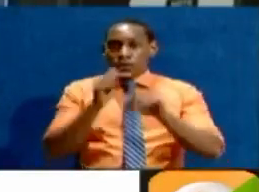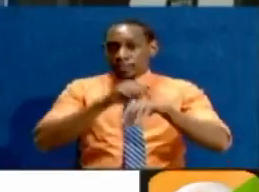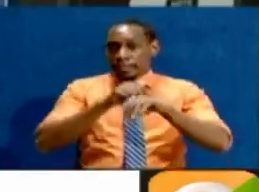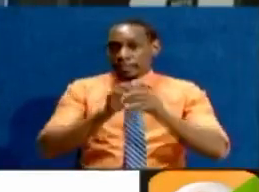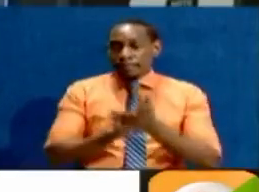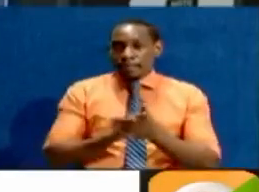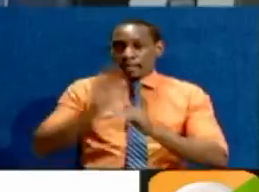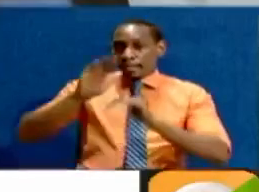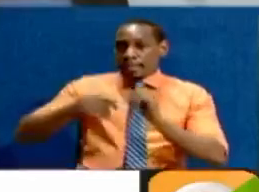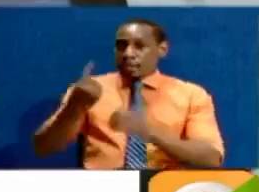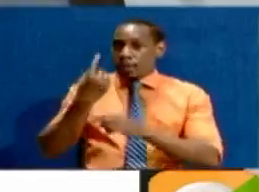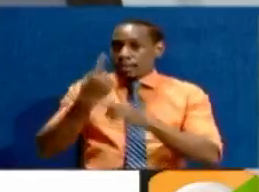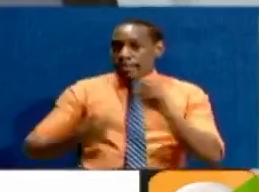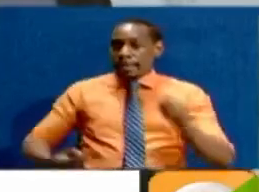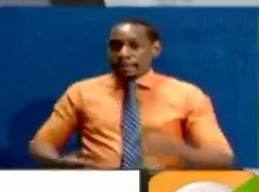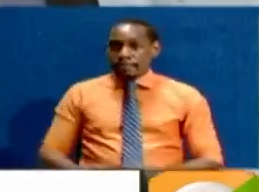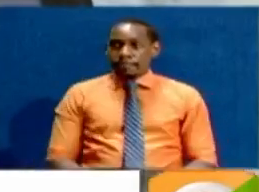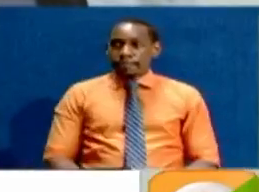time than 1 year.